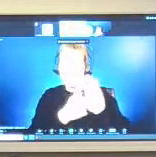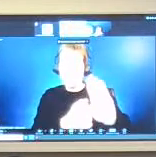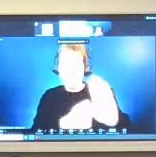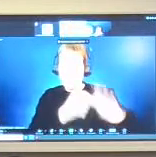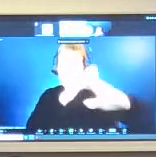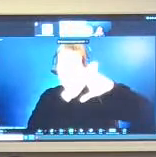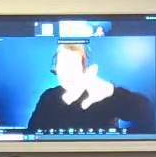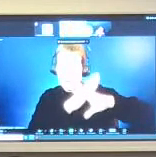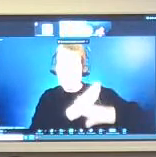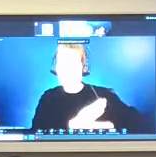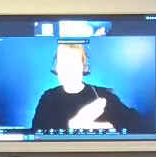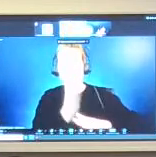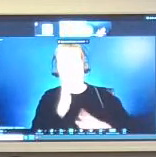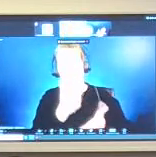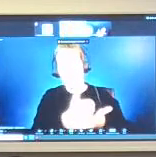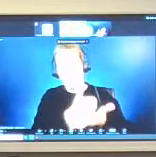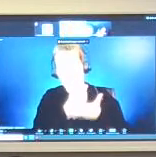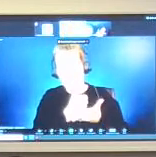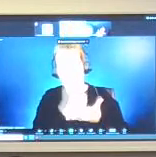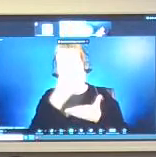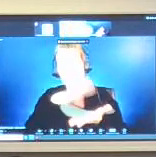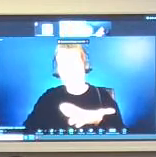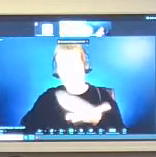Yes. Marka has her hand raised.